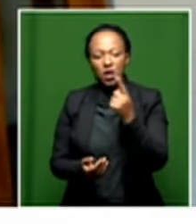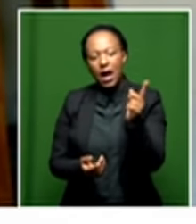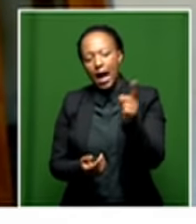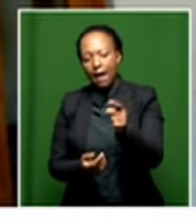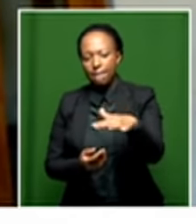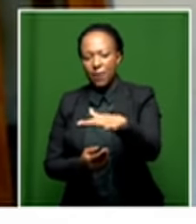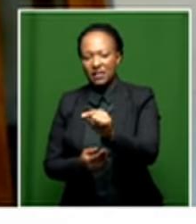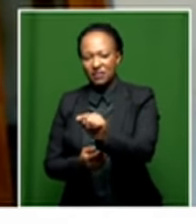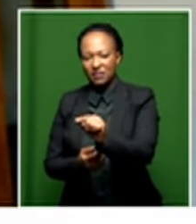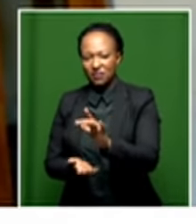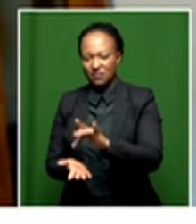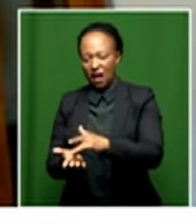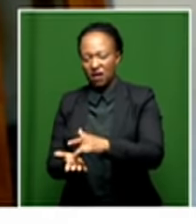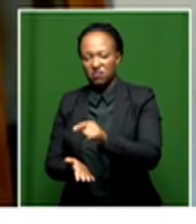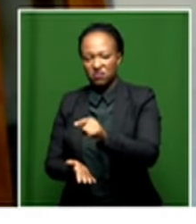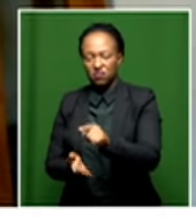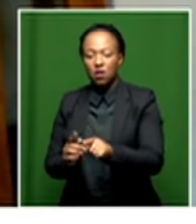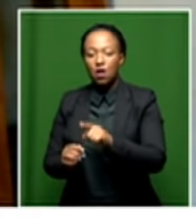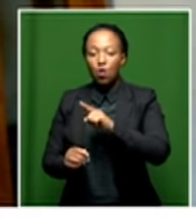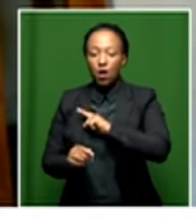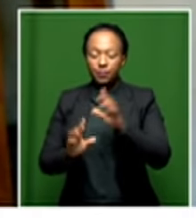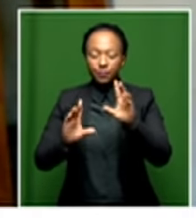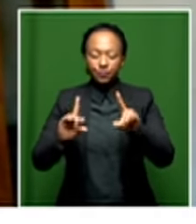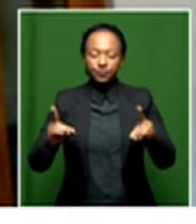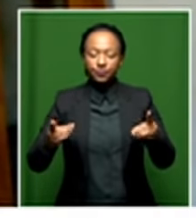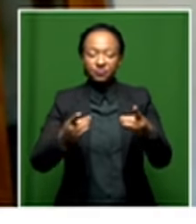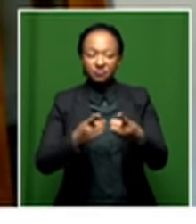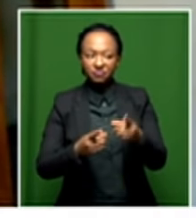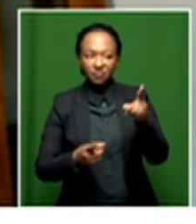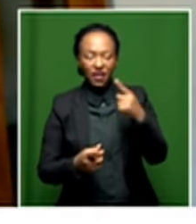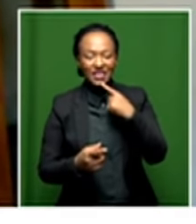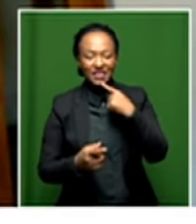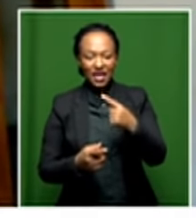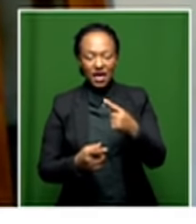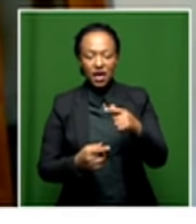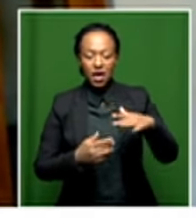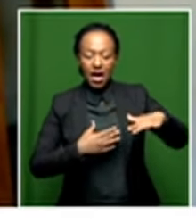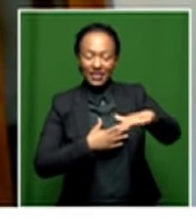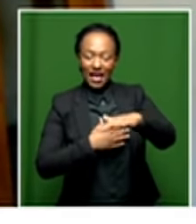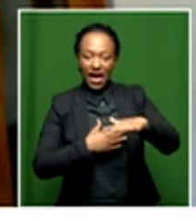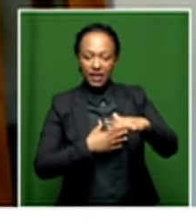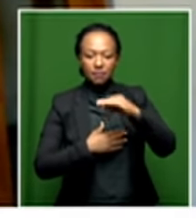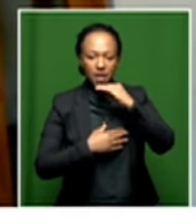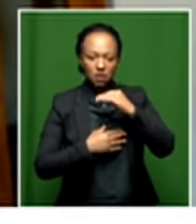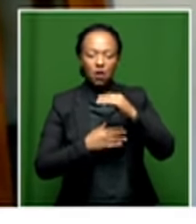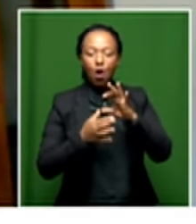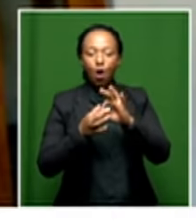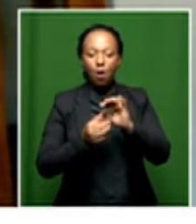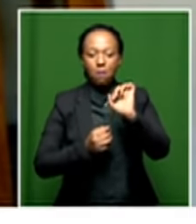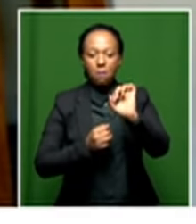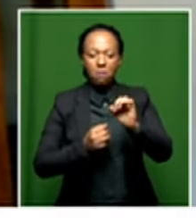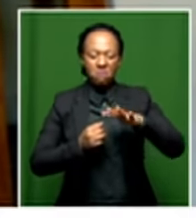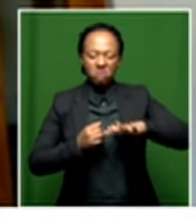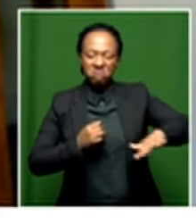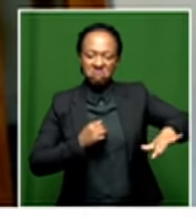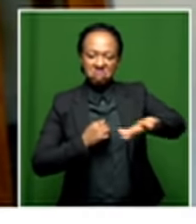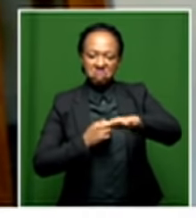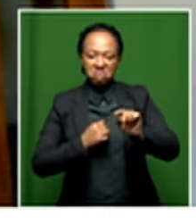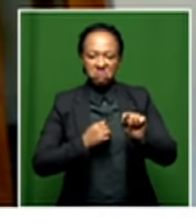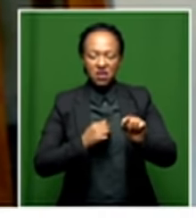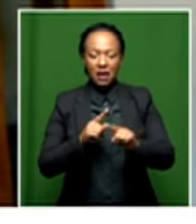site. Because the department said that your site would be in your area. That was another